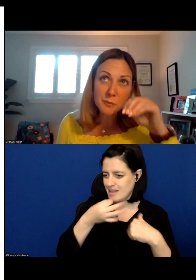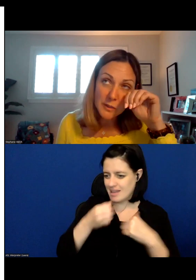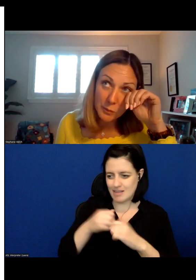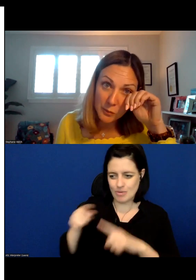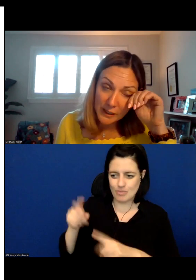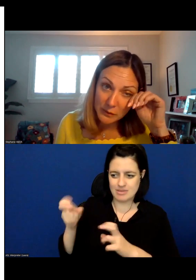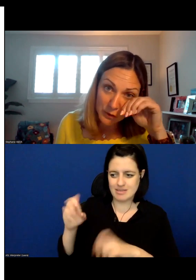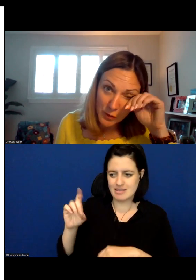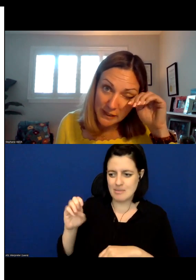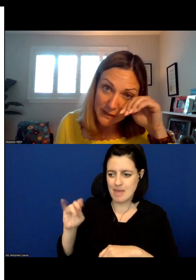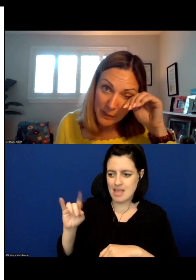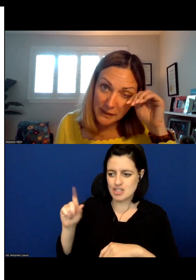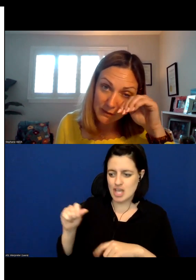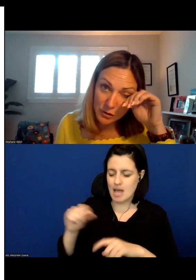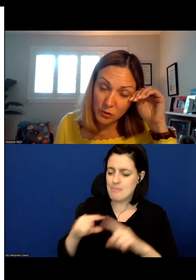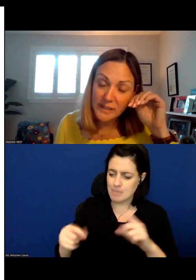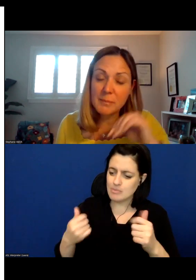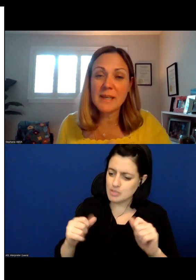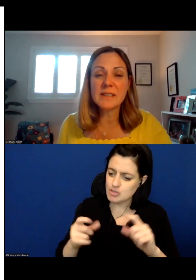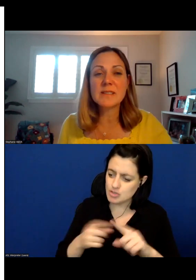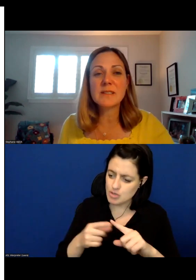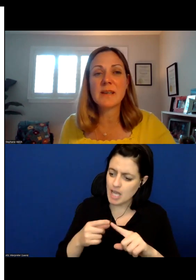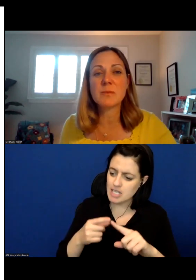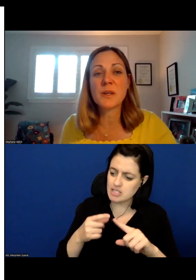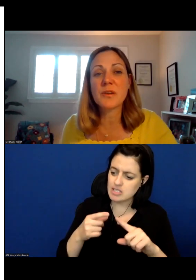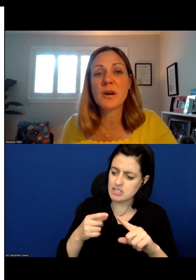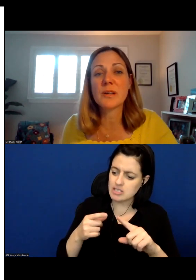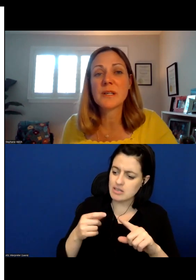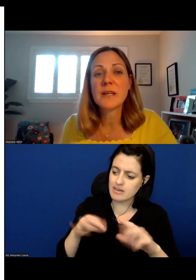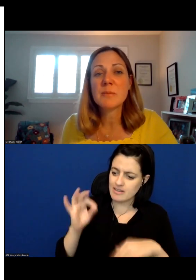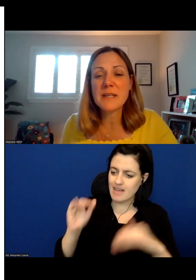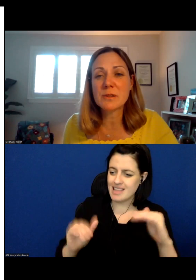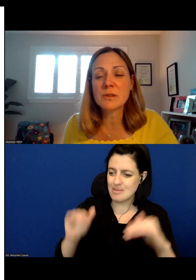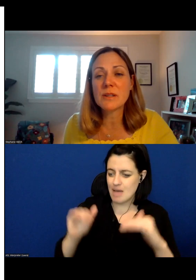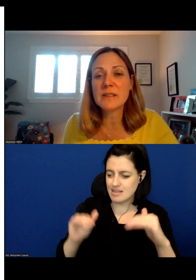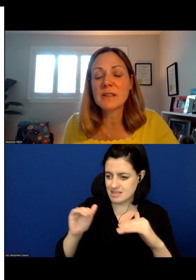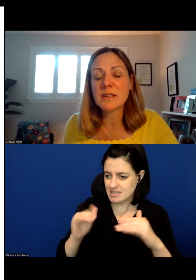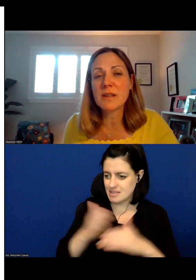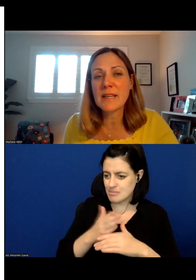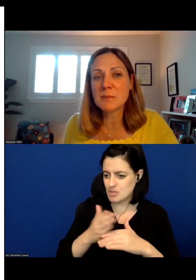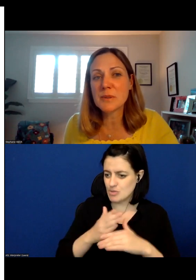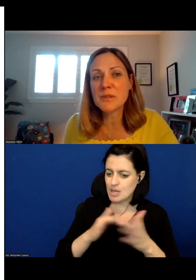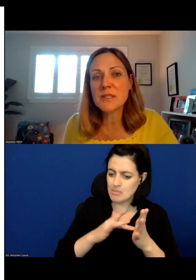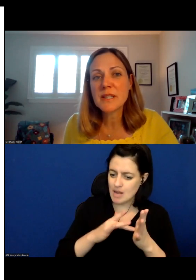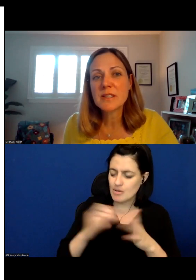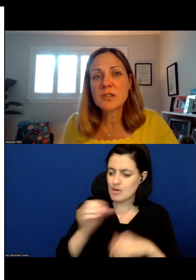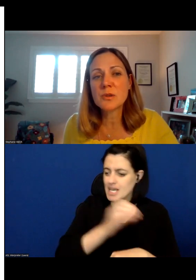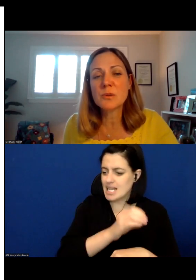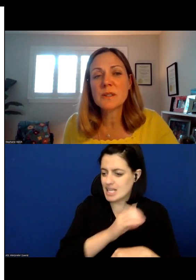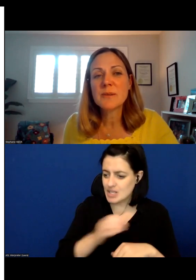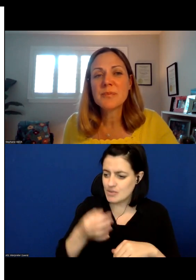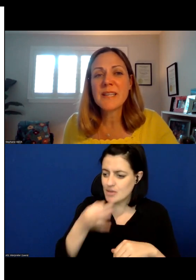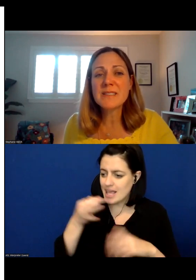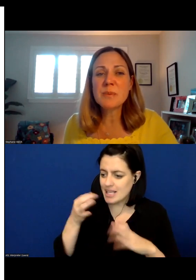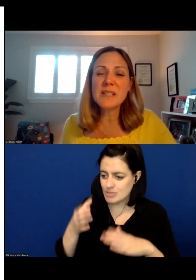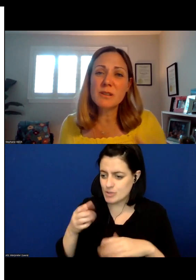that, we're trying to strike the balance with our medical and clinical experts